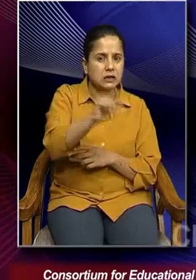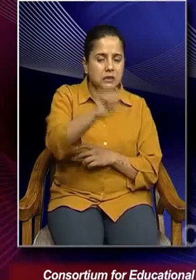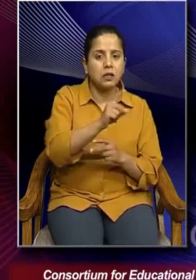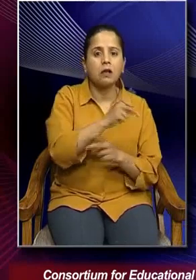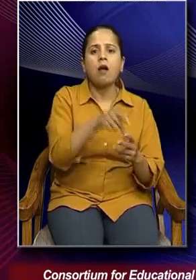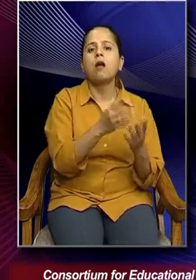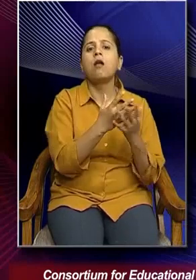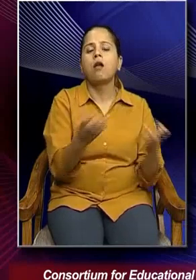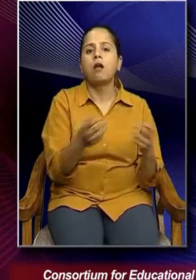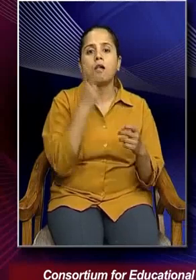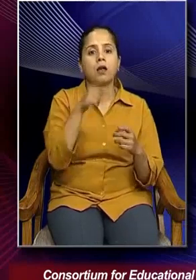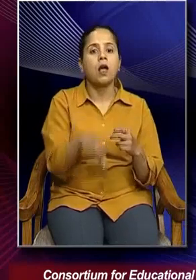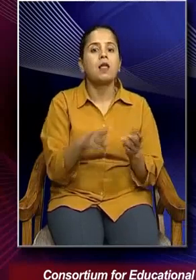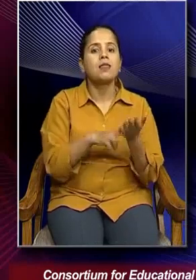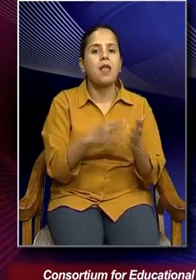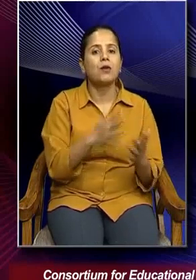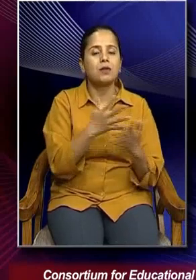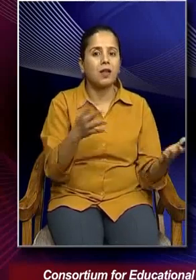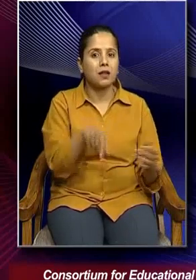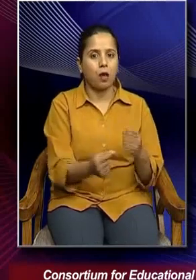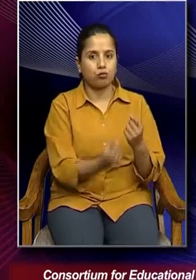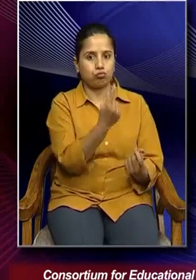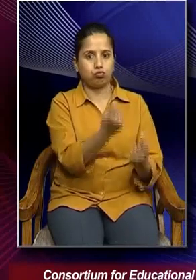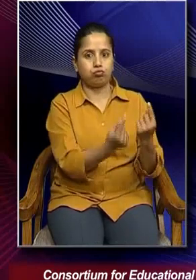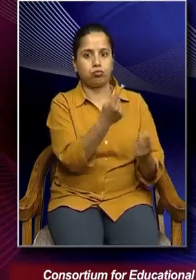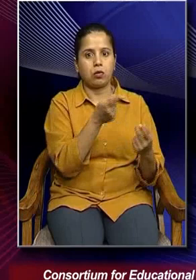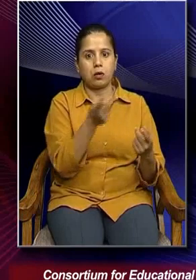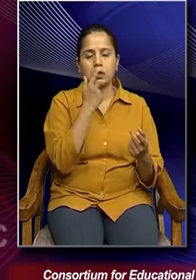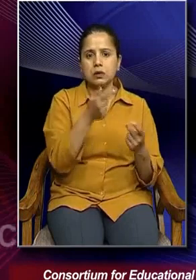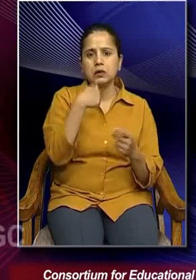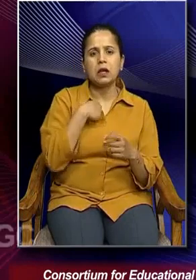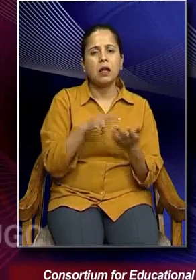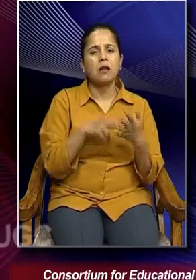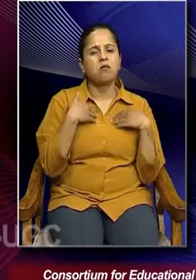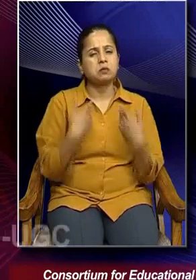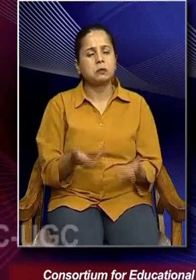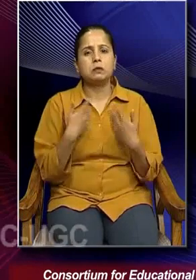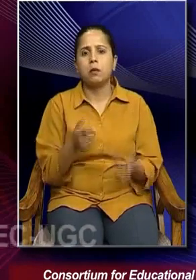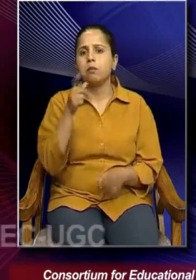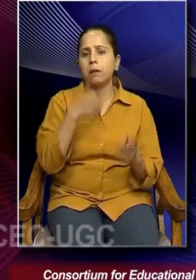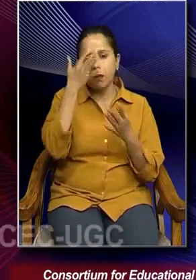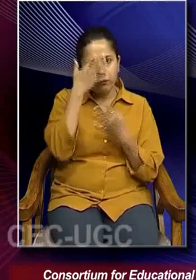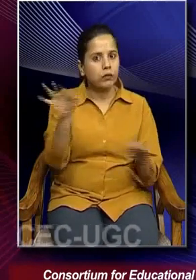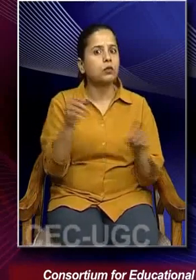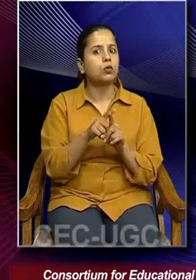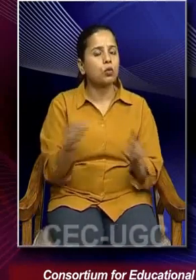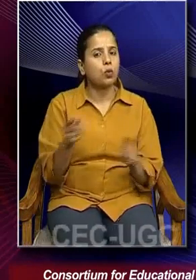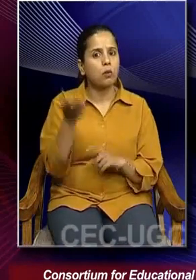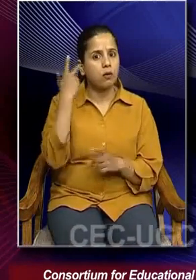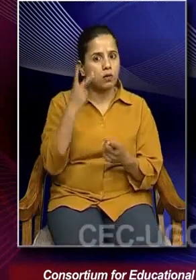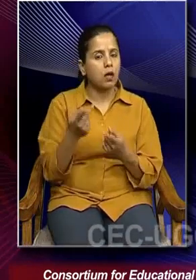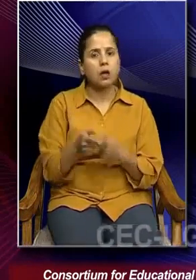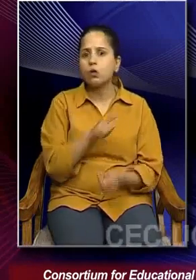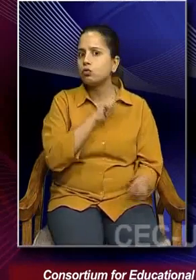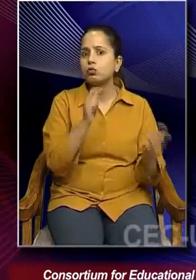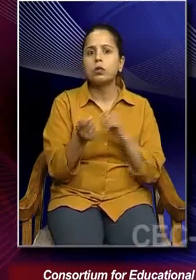and extraction of natural resources, there was massive exploitation of natural resources, and the face of the earth was very much changed.